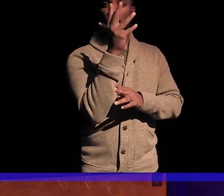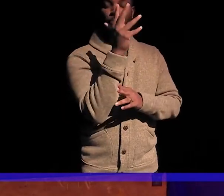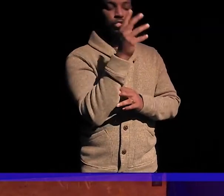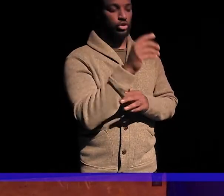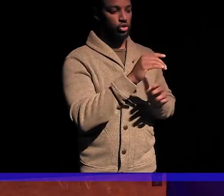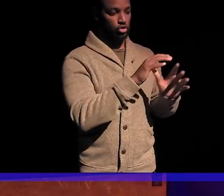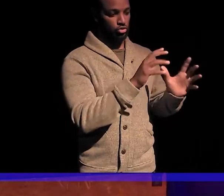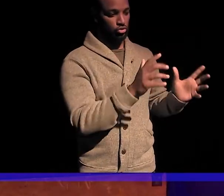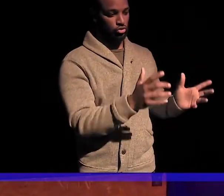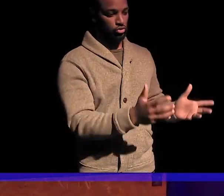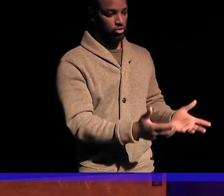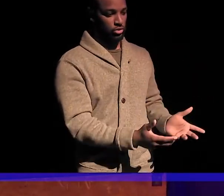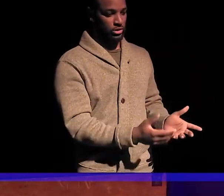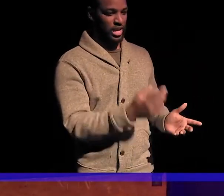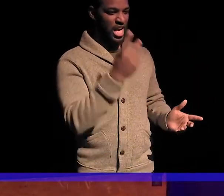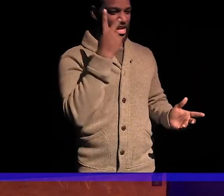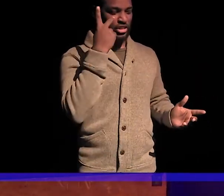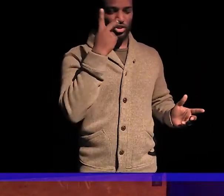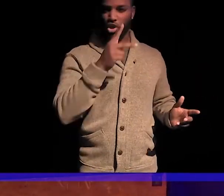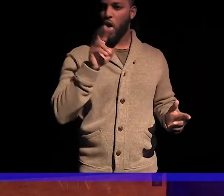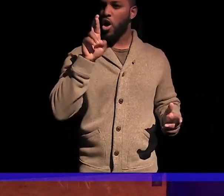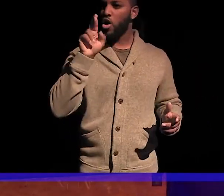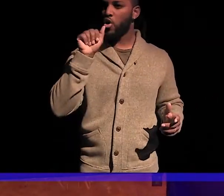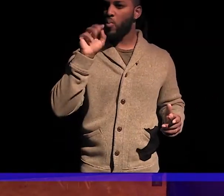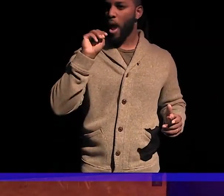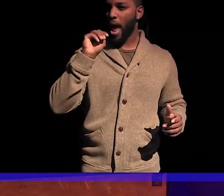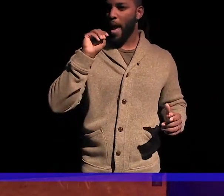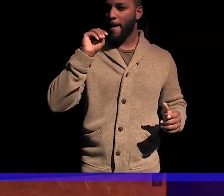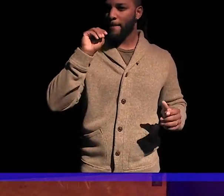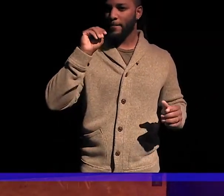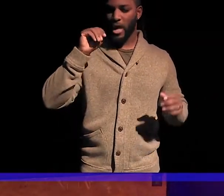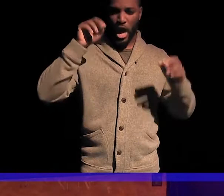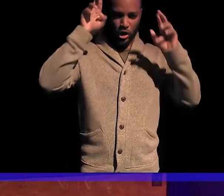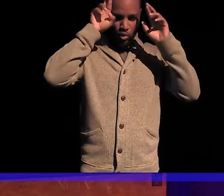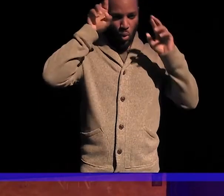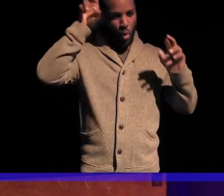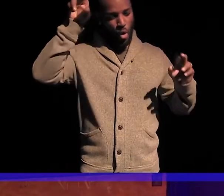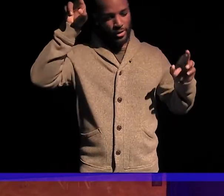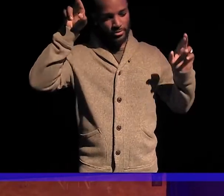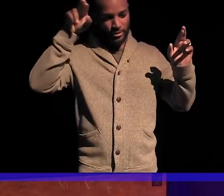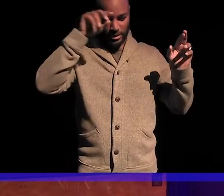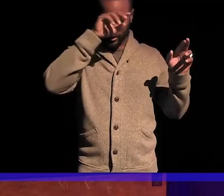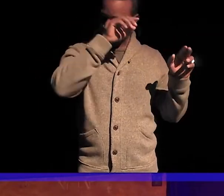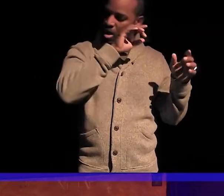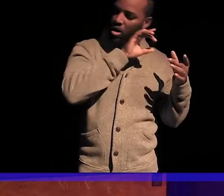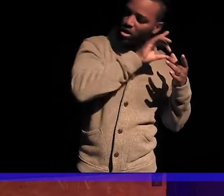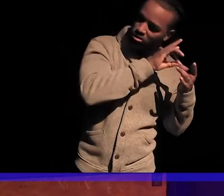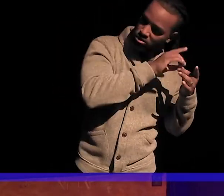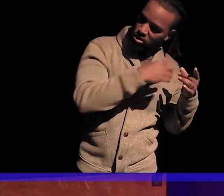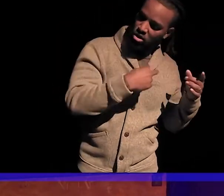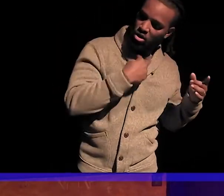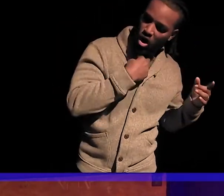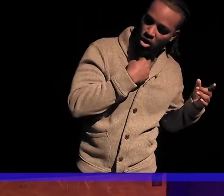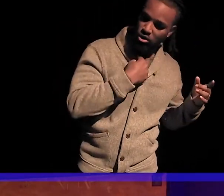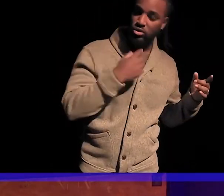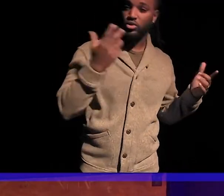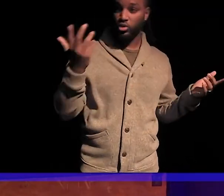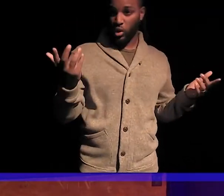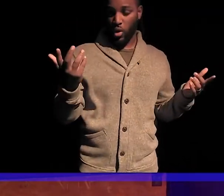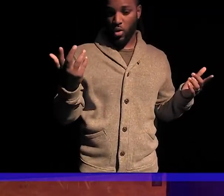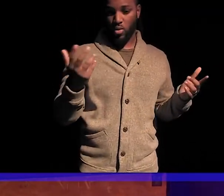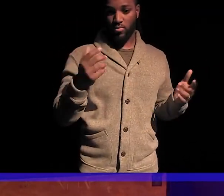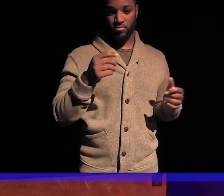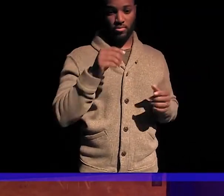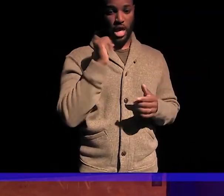ram whose horns are caught in the bush. And so Abraham and Isaac sacrifice